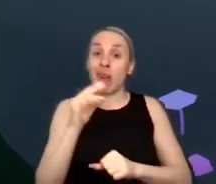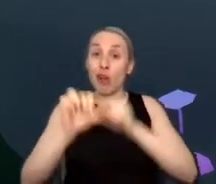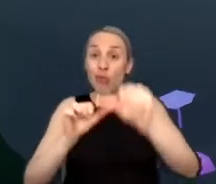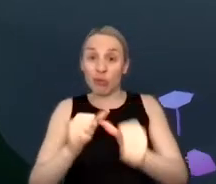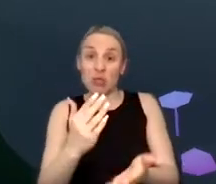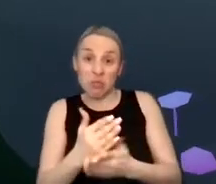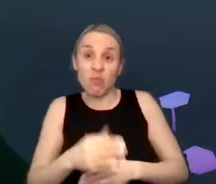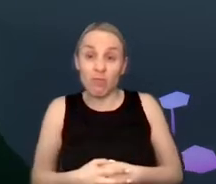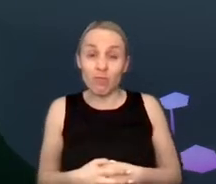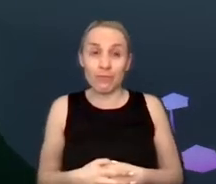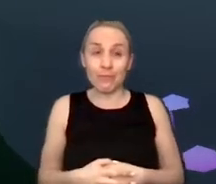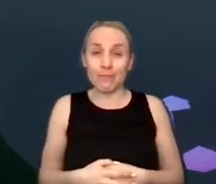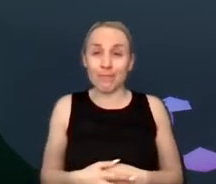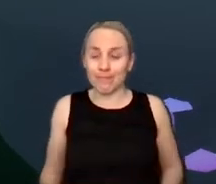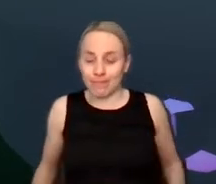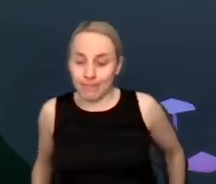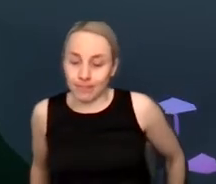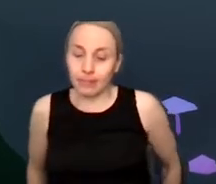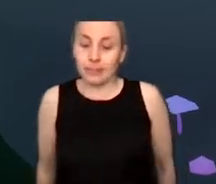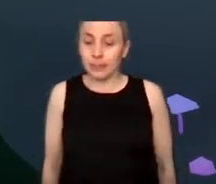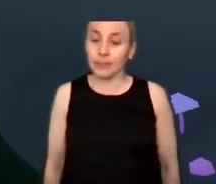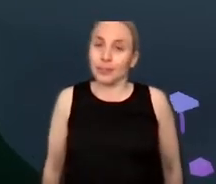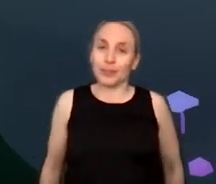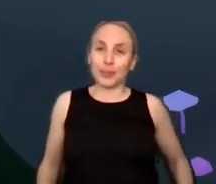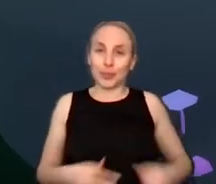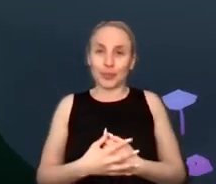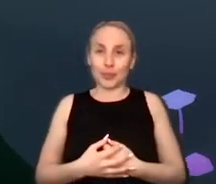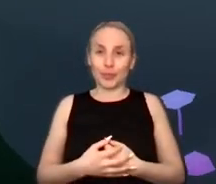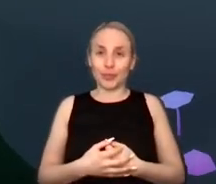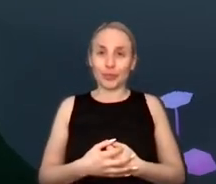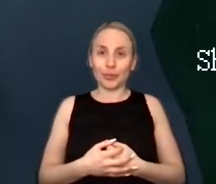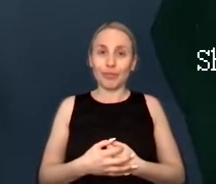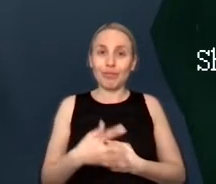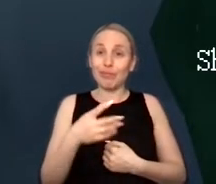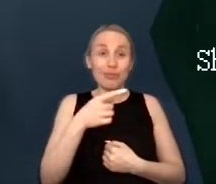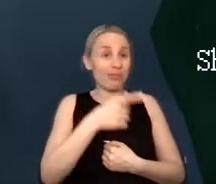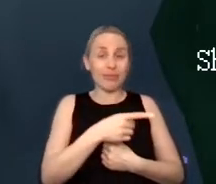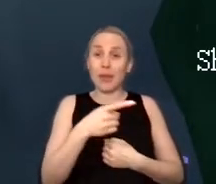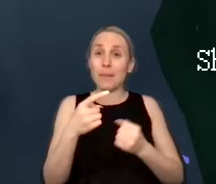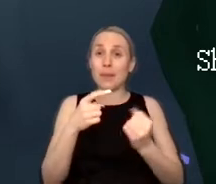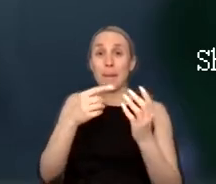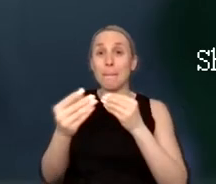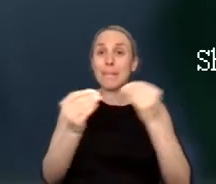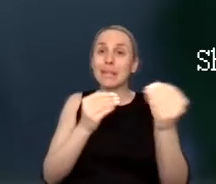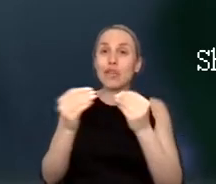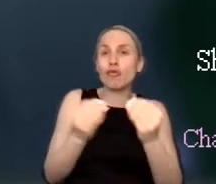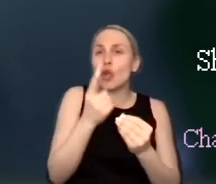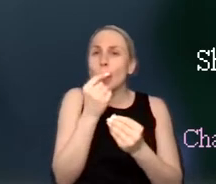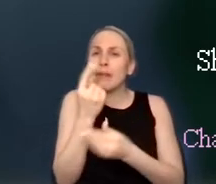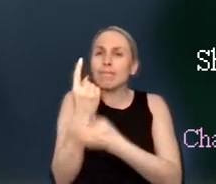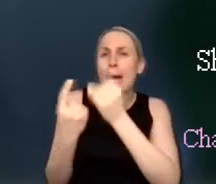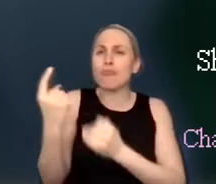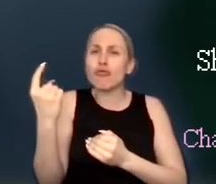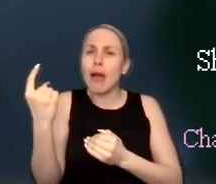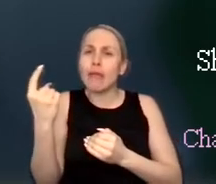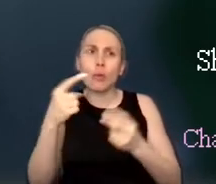It's also interesting too how they often jump between like really material and really abstract. Like often the interconnections are very abstract, whereas